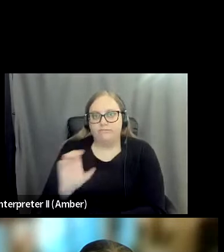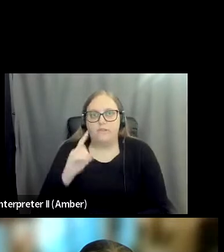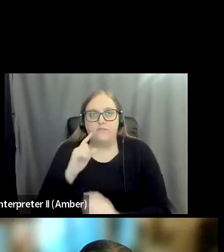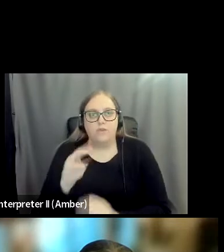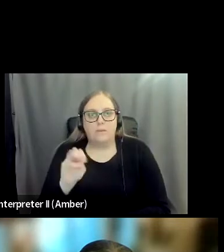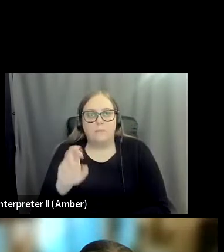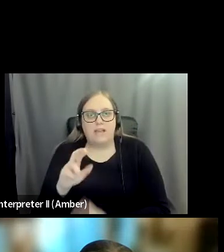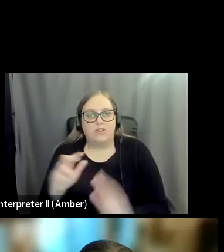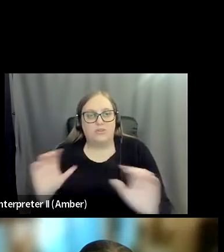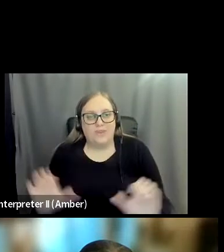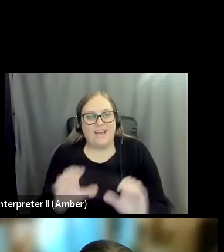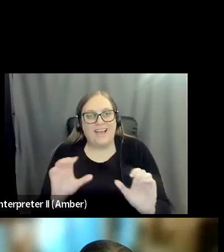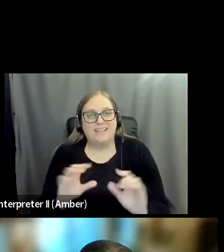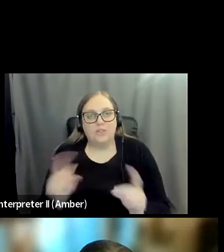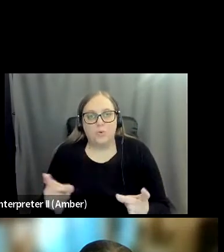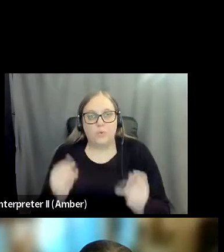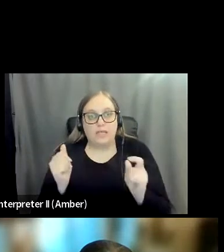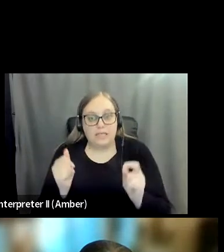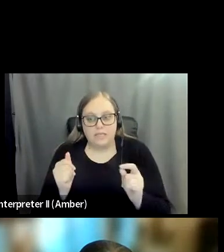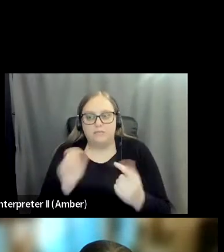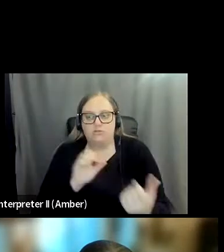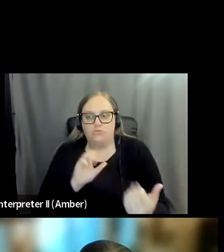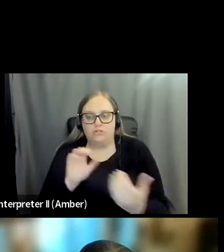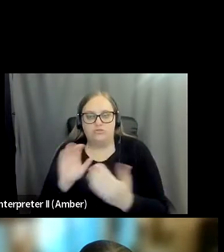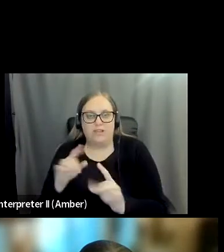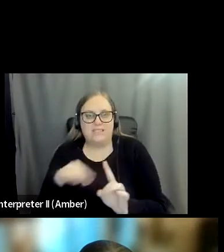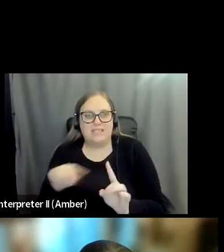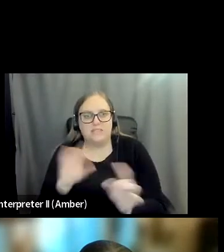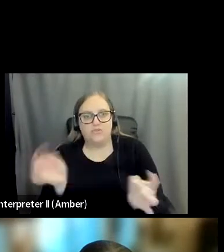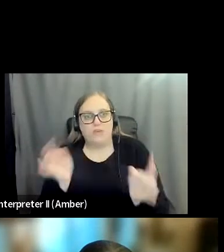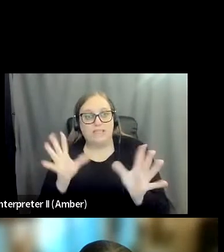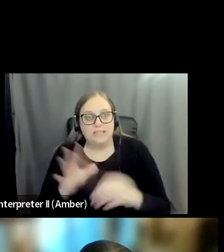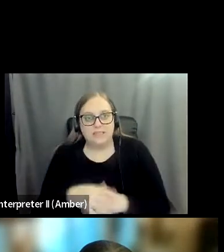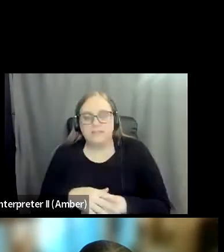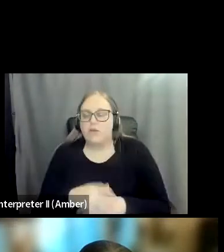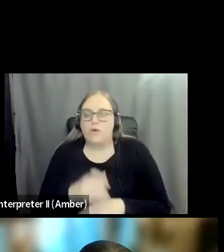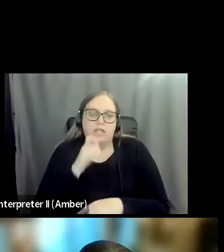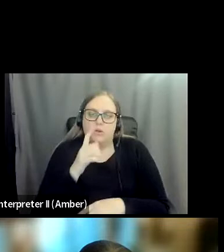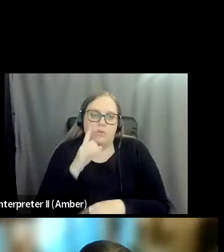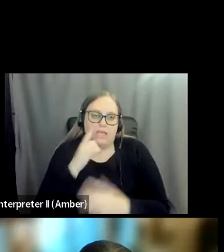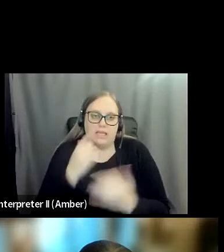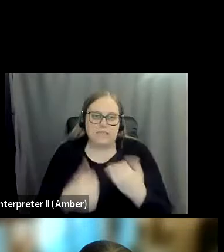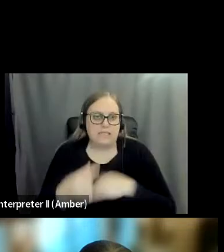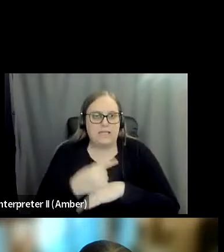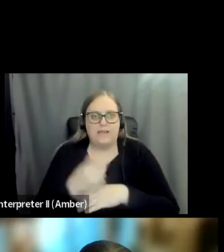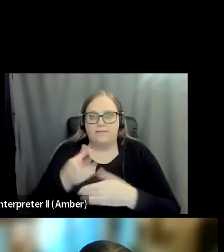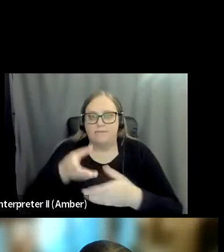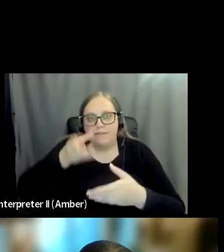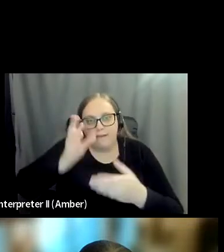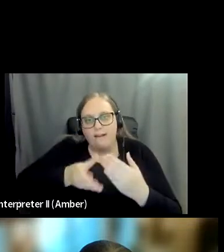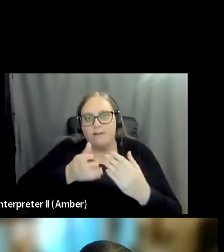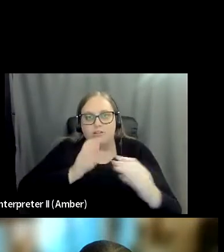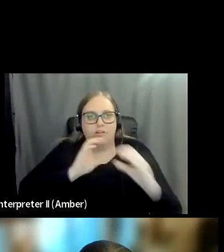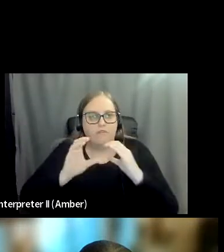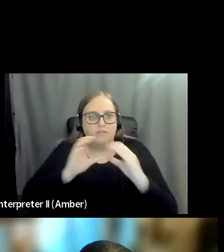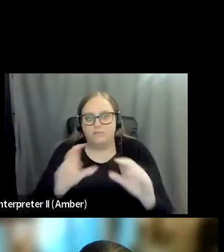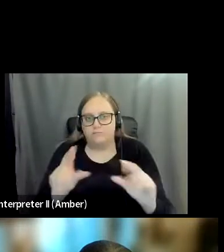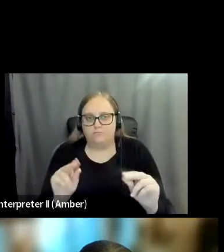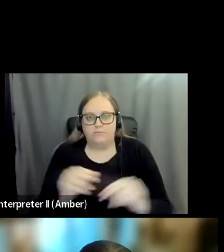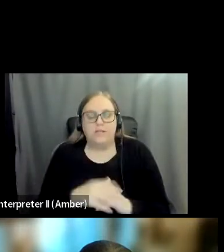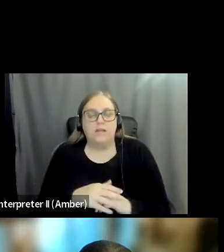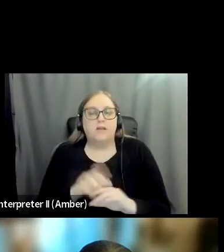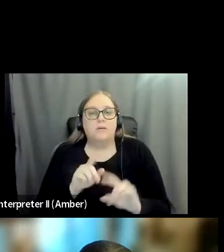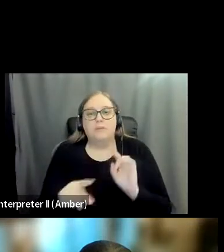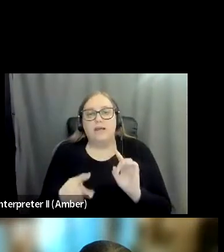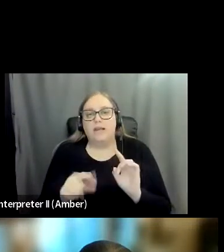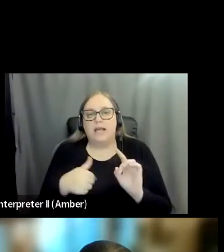quickly and to address these crises. And so I do not think today is the end of the conversation, but I